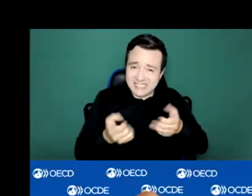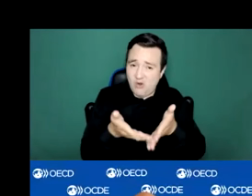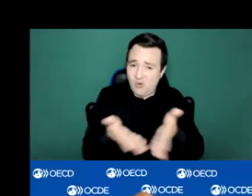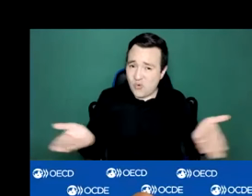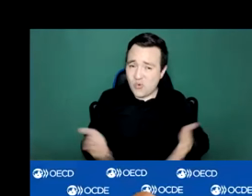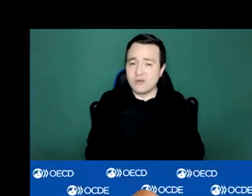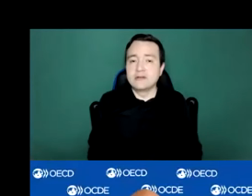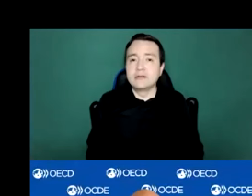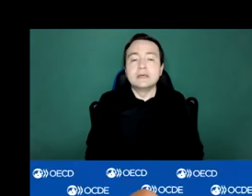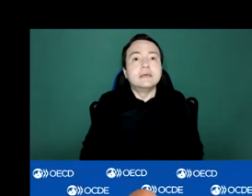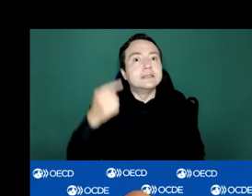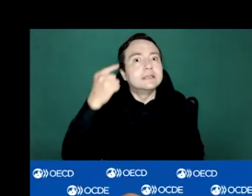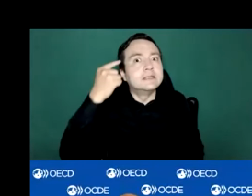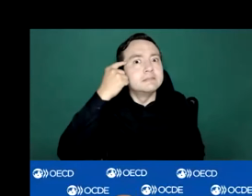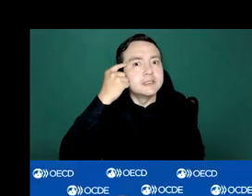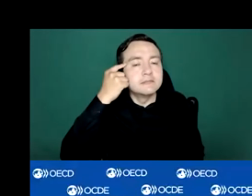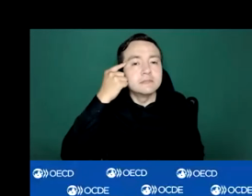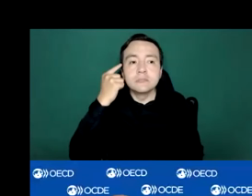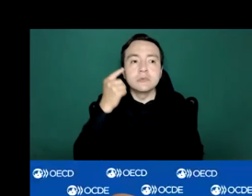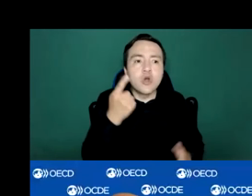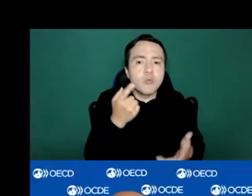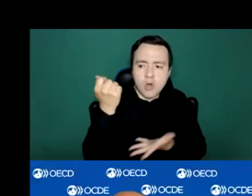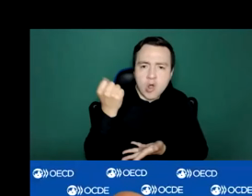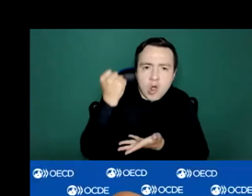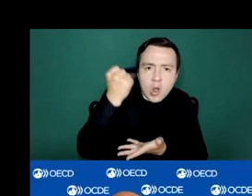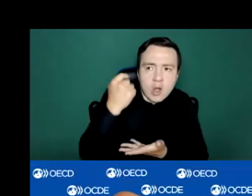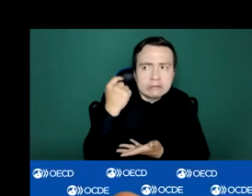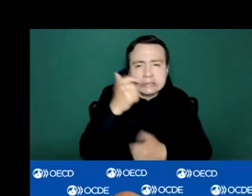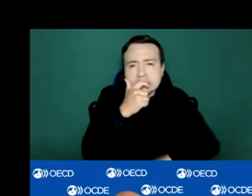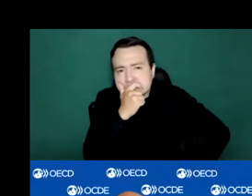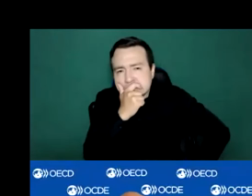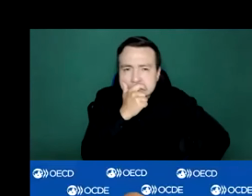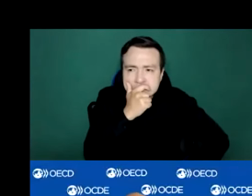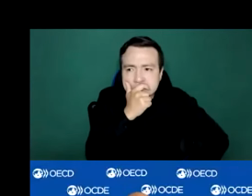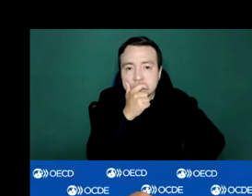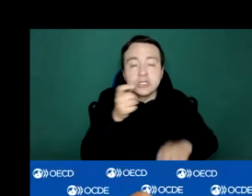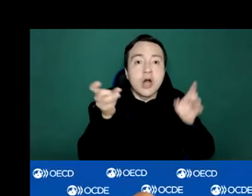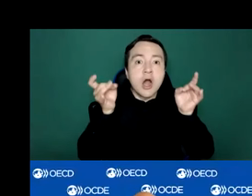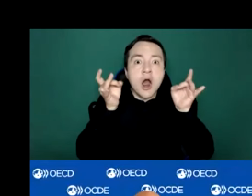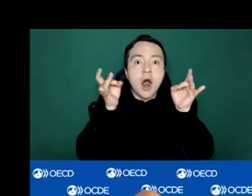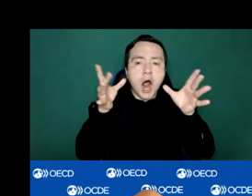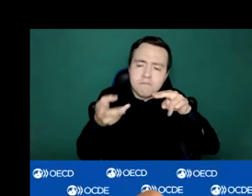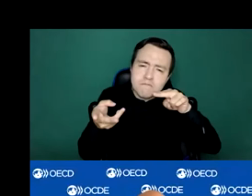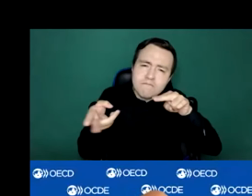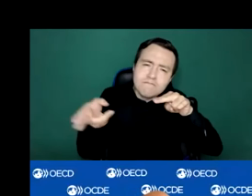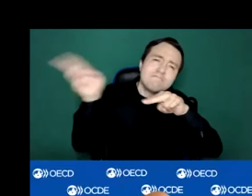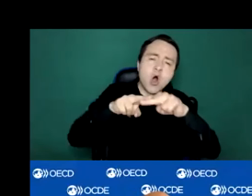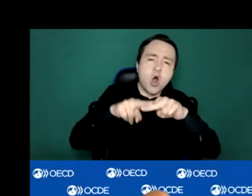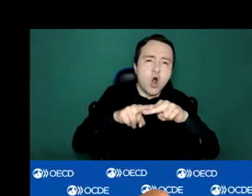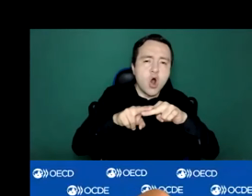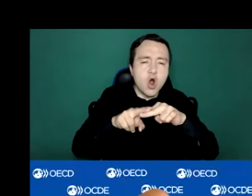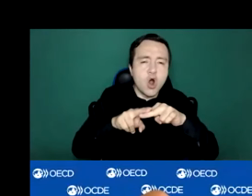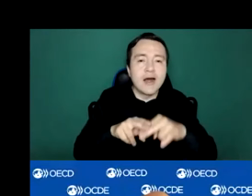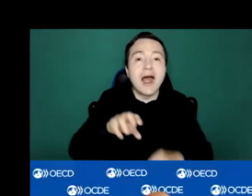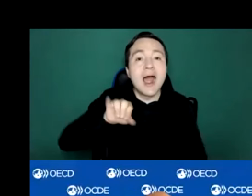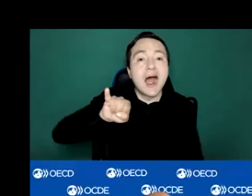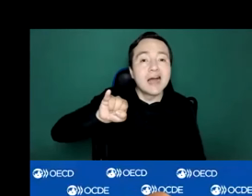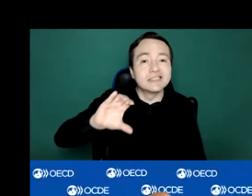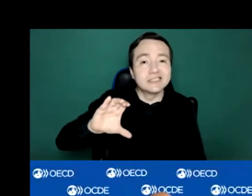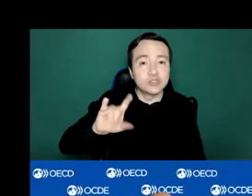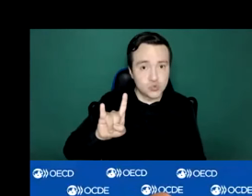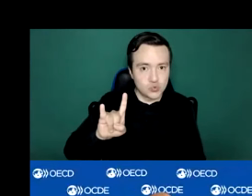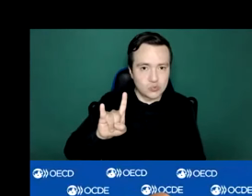are the acute care, which are the intensive care units, which are only the treating patients in